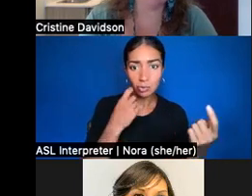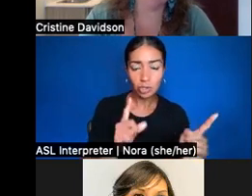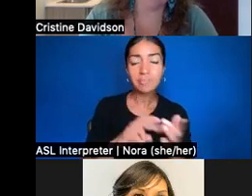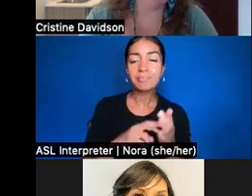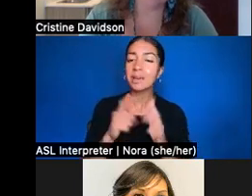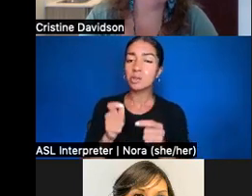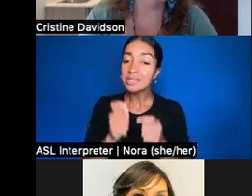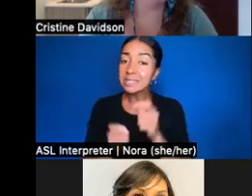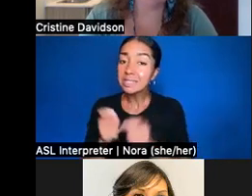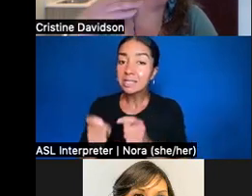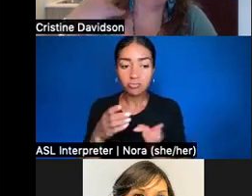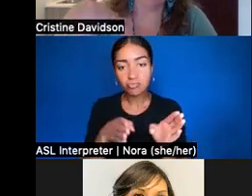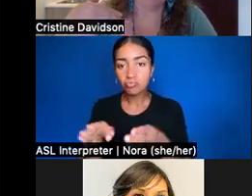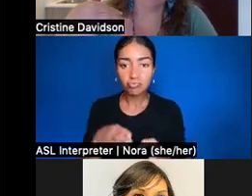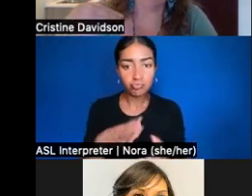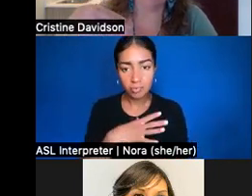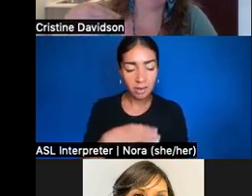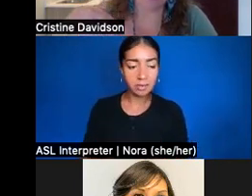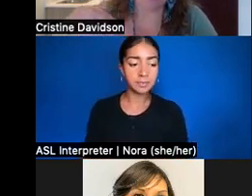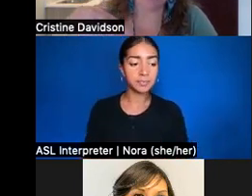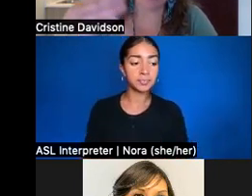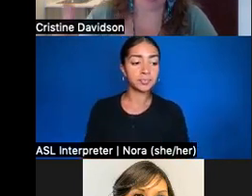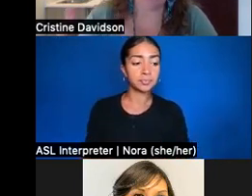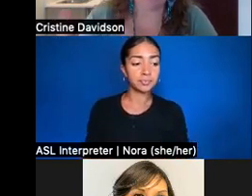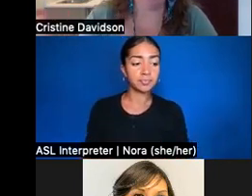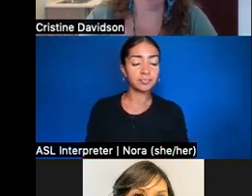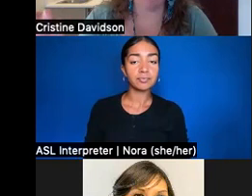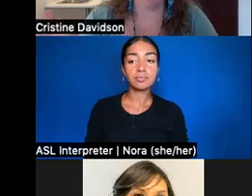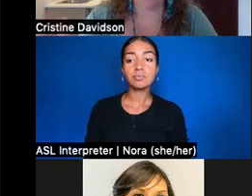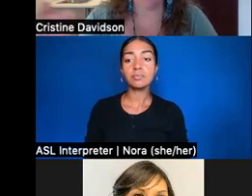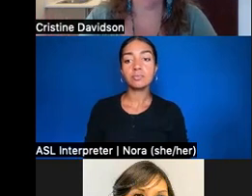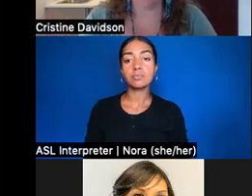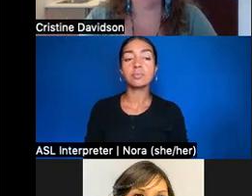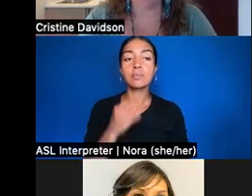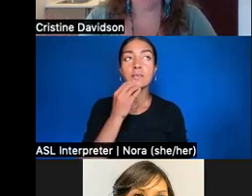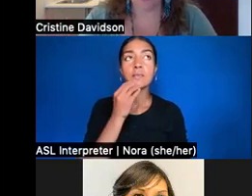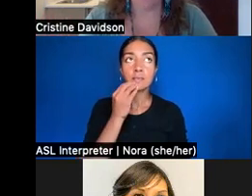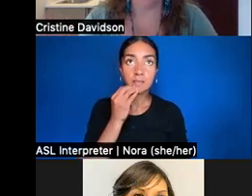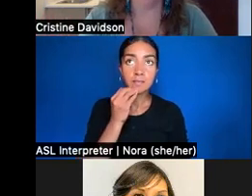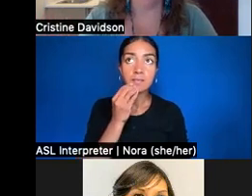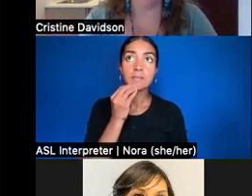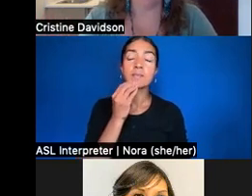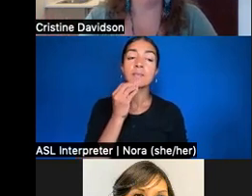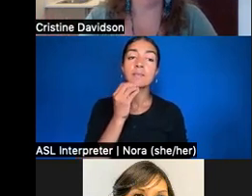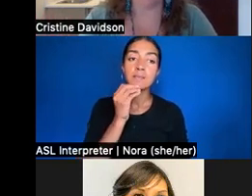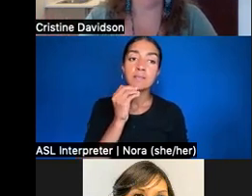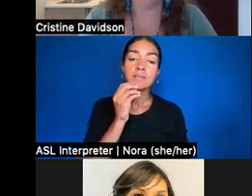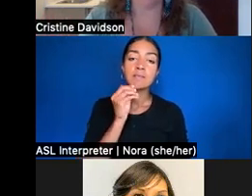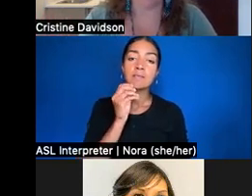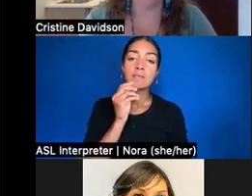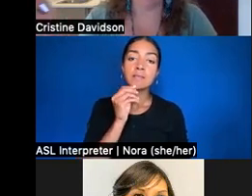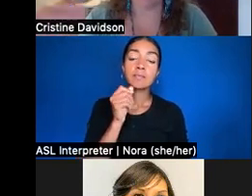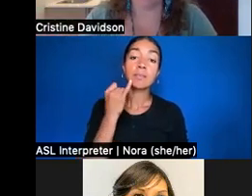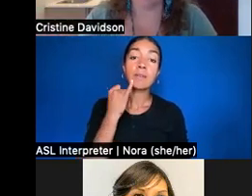know, and so, you know, if you're talking about a process that we have no control over, so, you know, we have a right